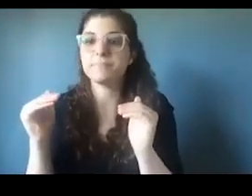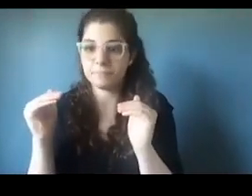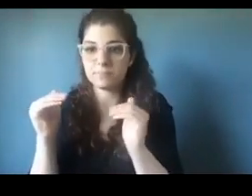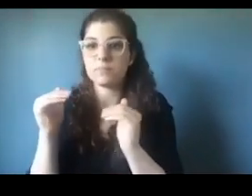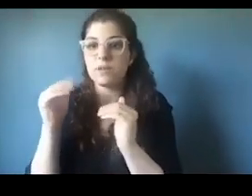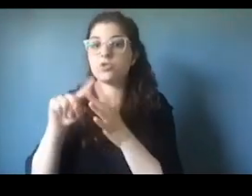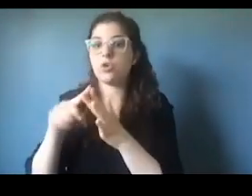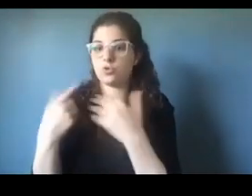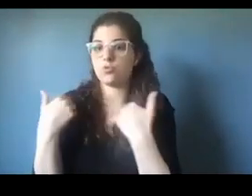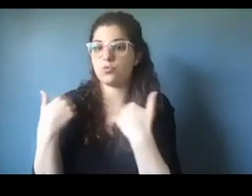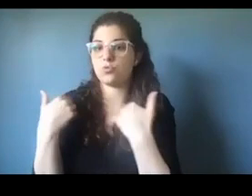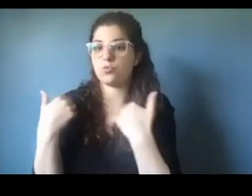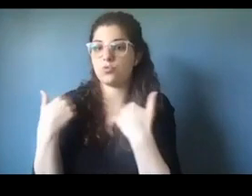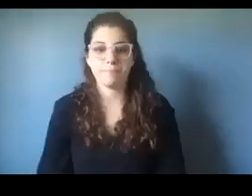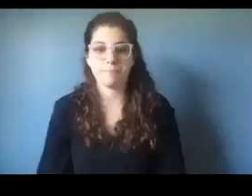recover.